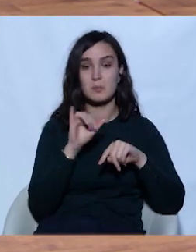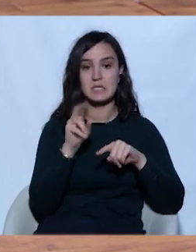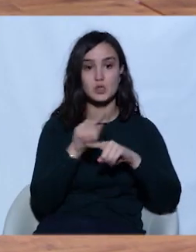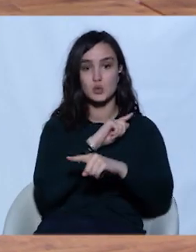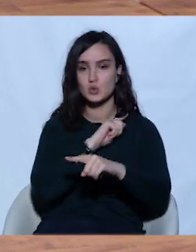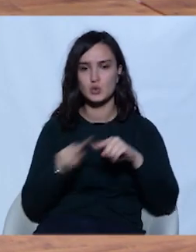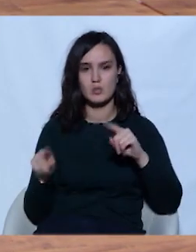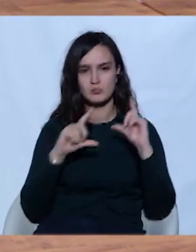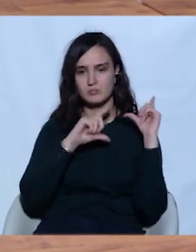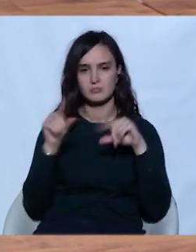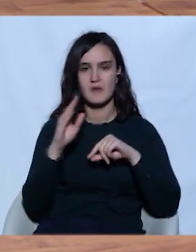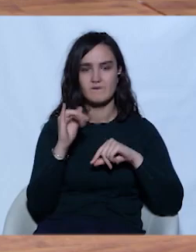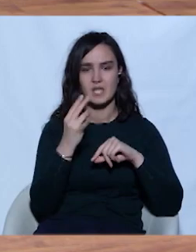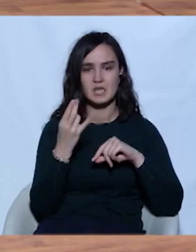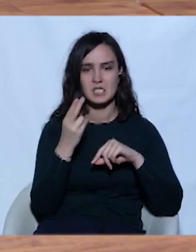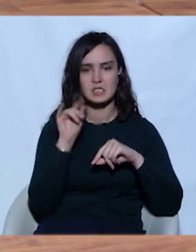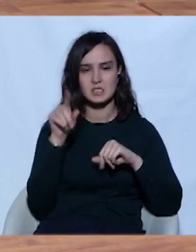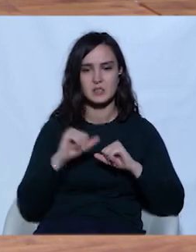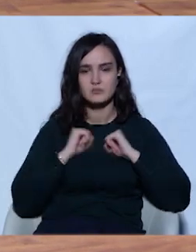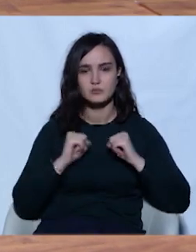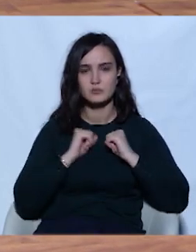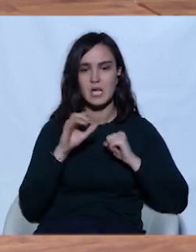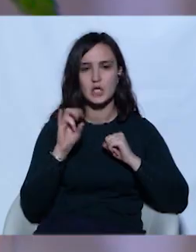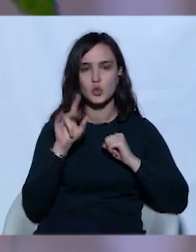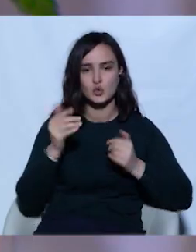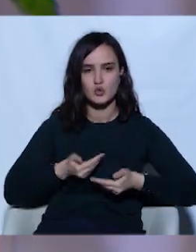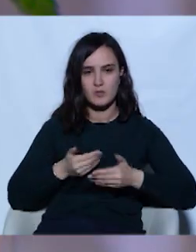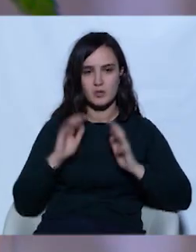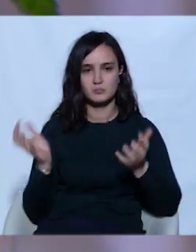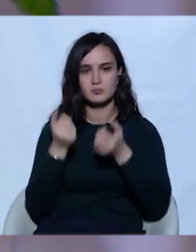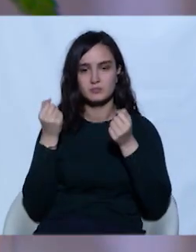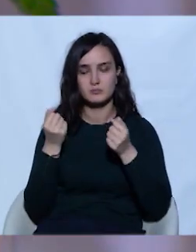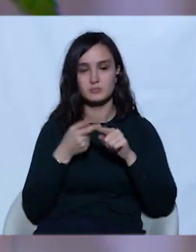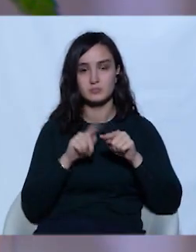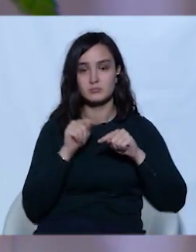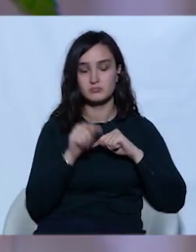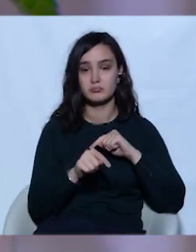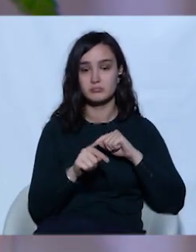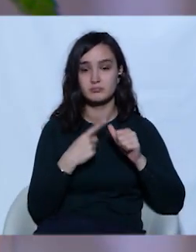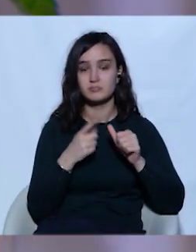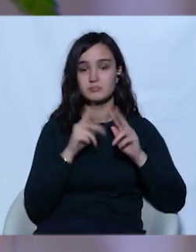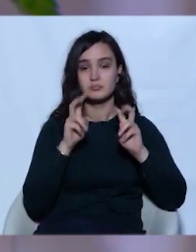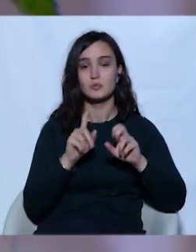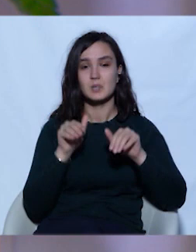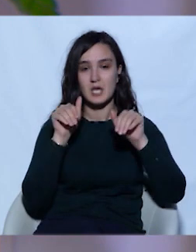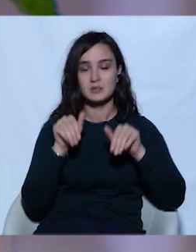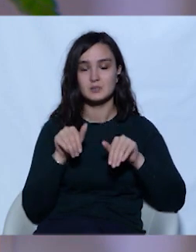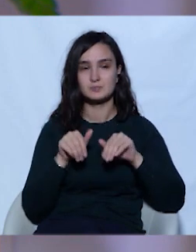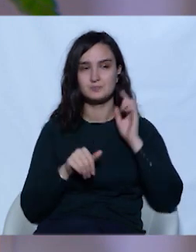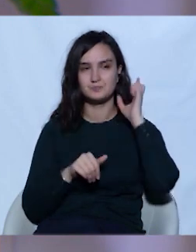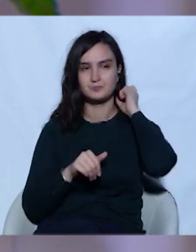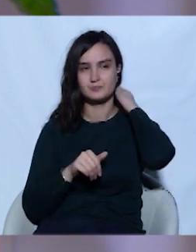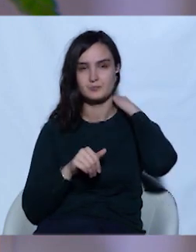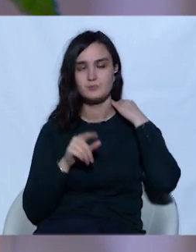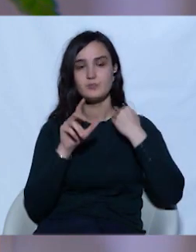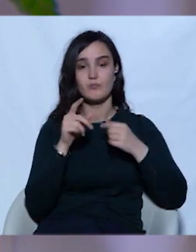well, she's kind with a big heart. She really tries to help others, but she doesn't have a lot of life experience,